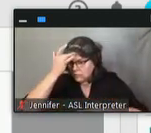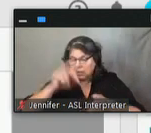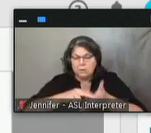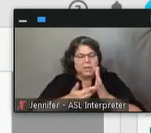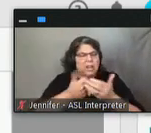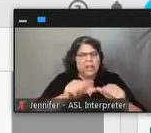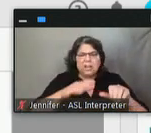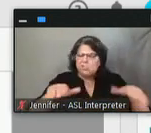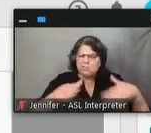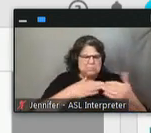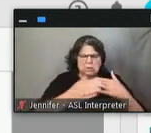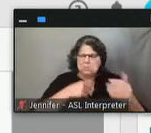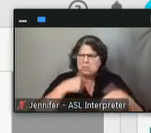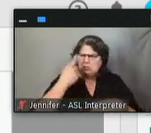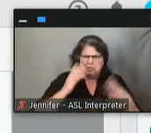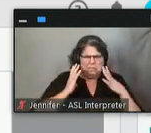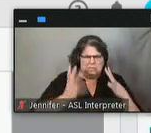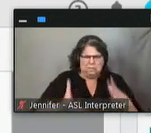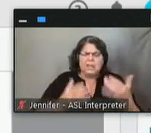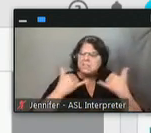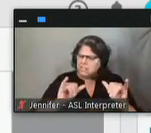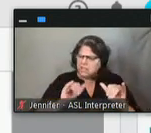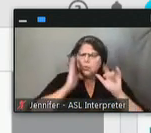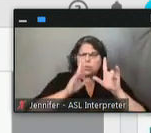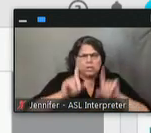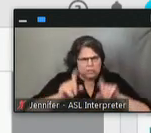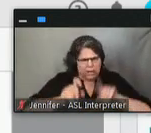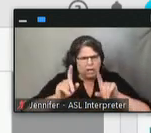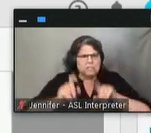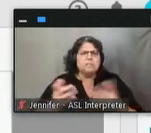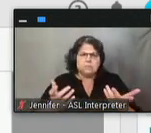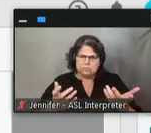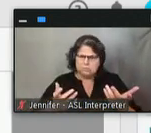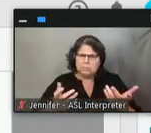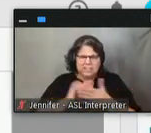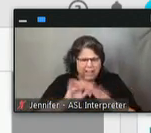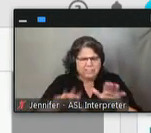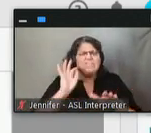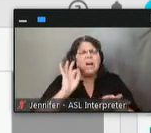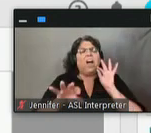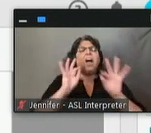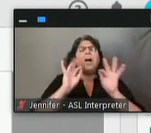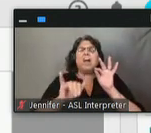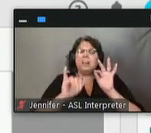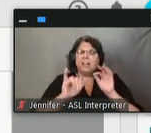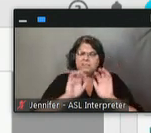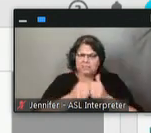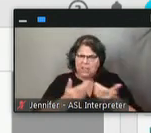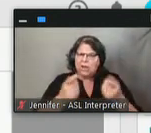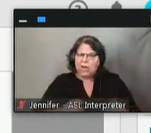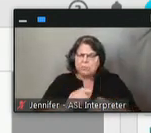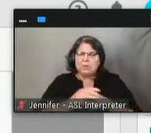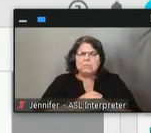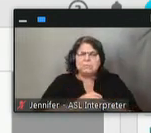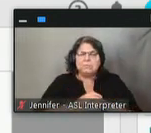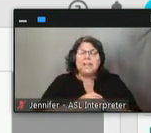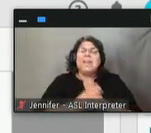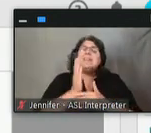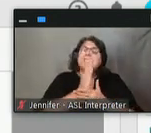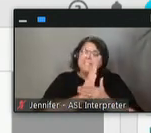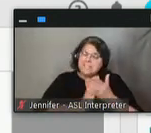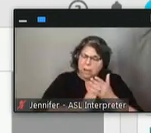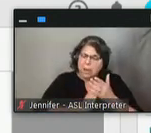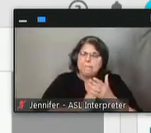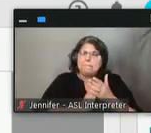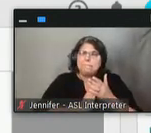And that's where the majority of cases have come from. However, we have also had some outbreaks